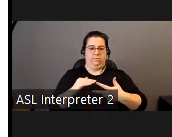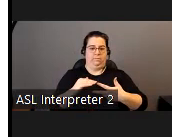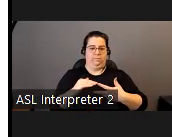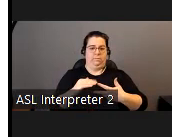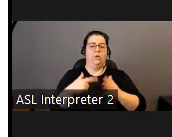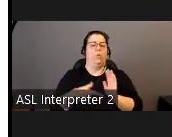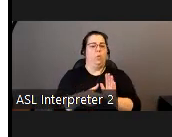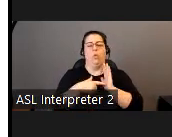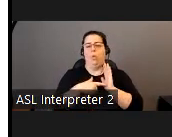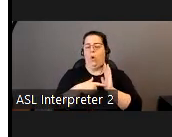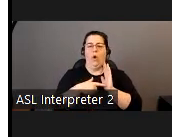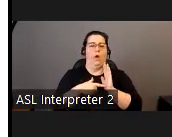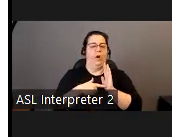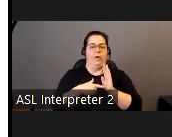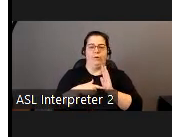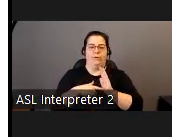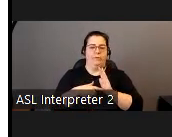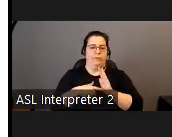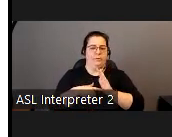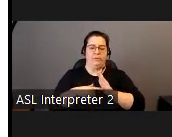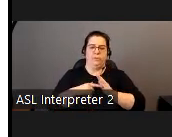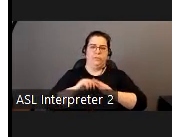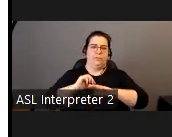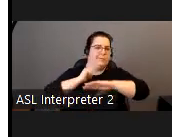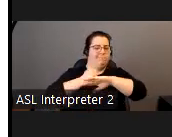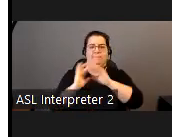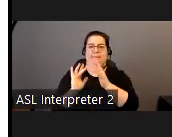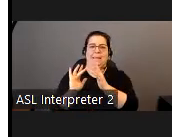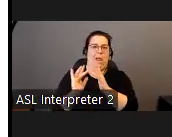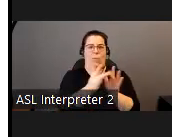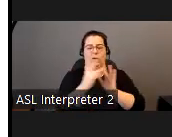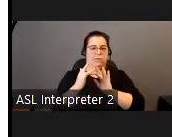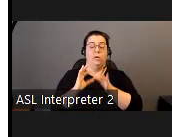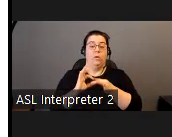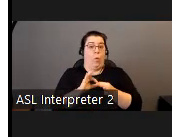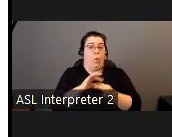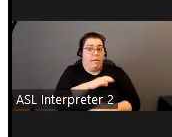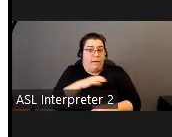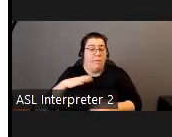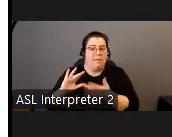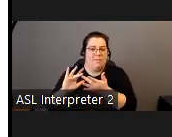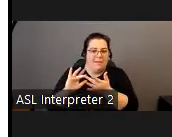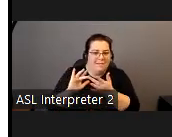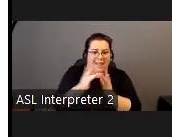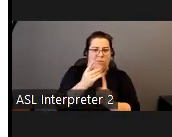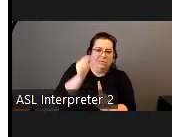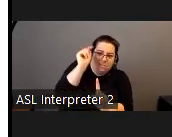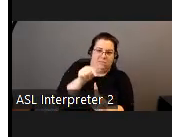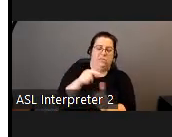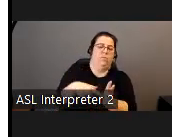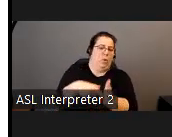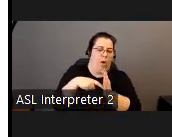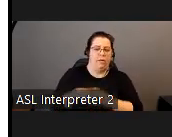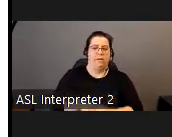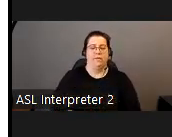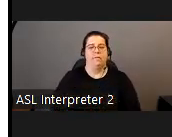local, regional, and national levels. These networks, these coordinating committees are essential to the work. The death reviews, the inquests